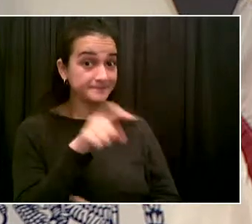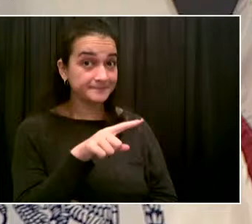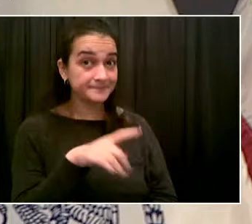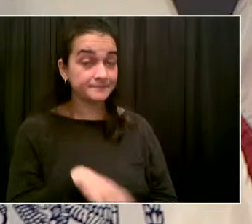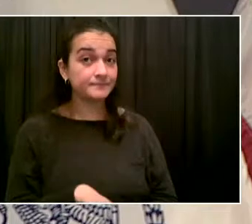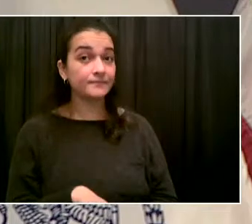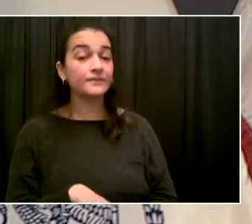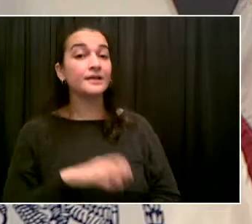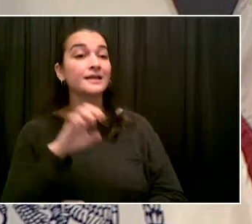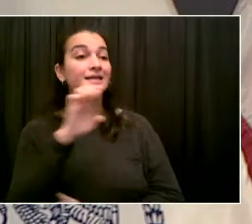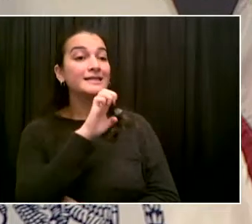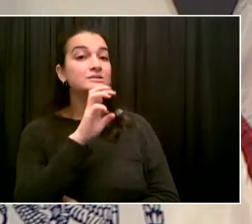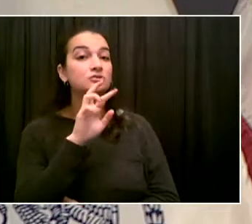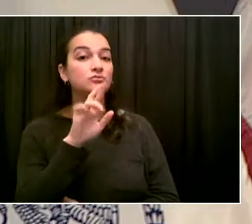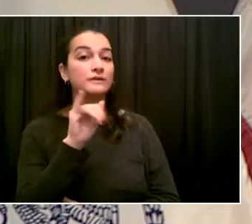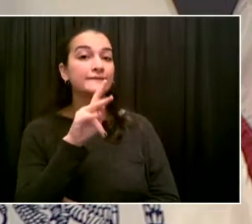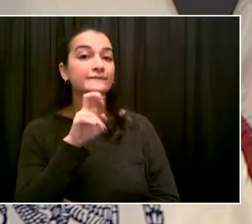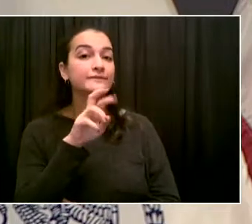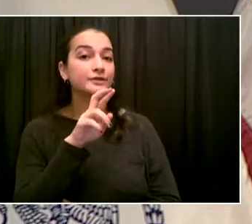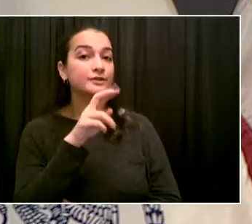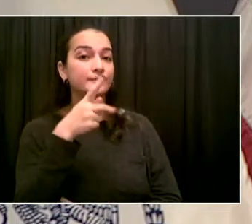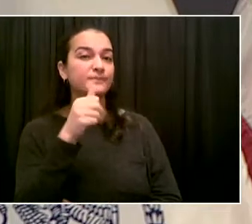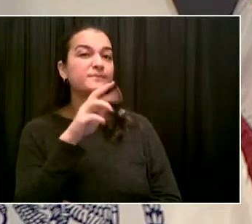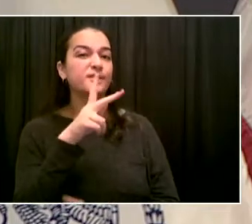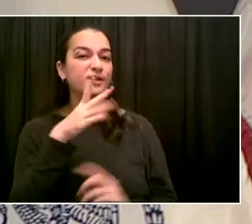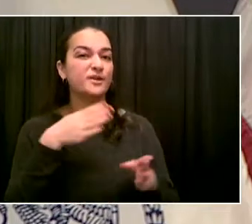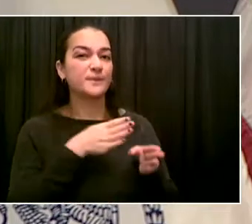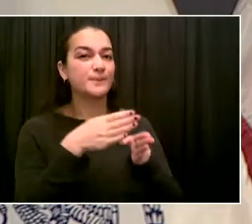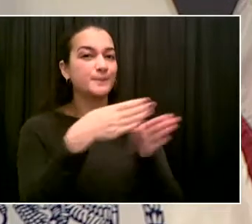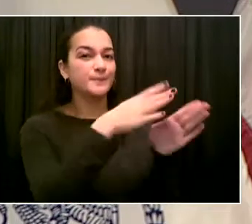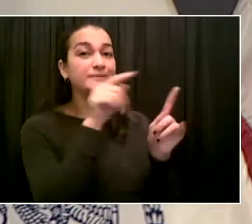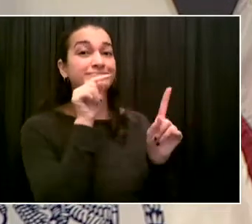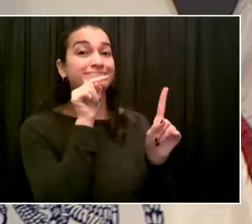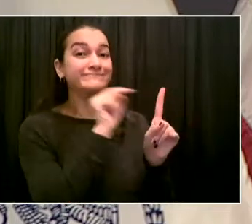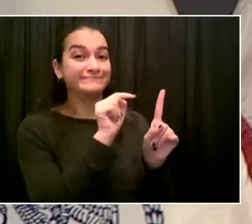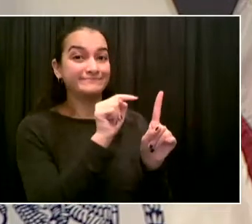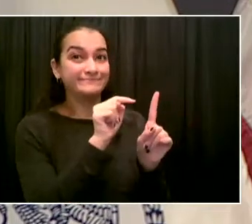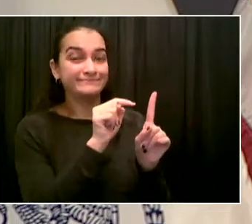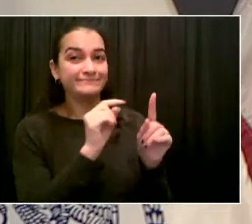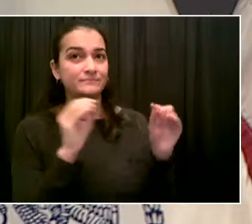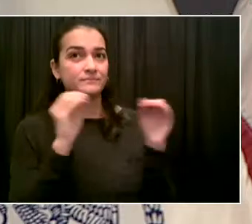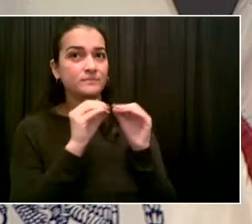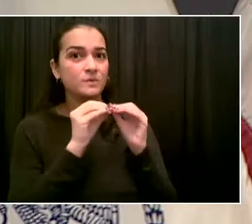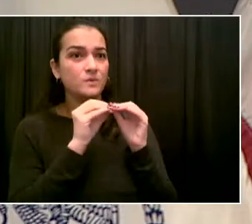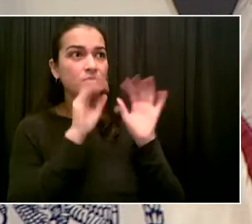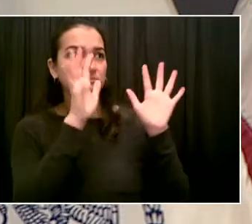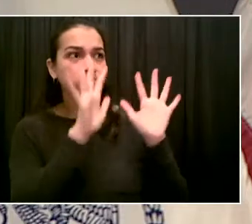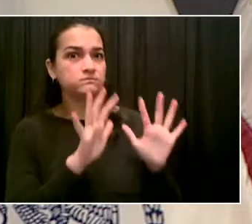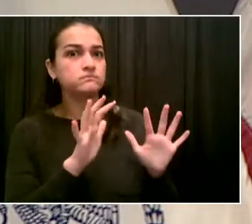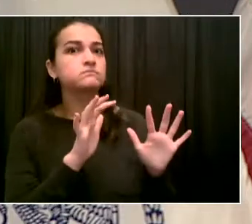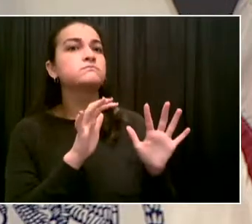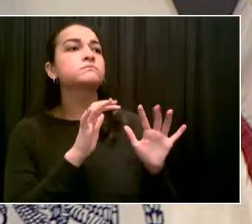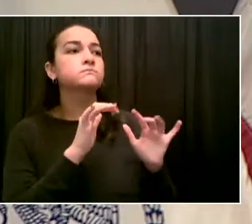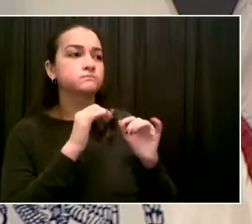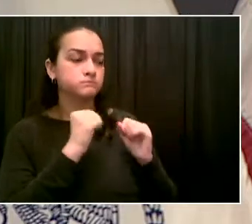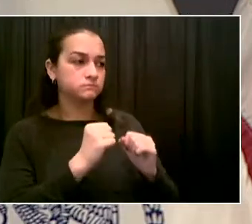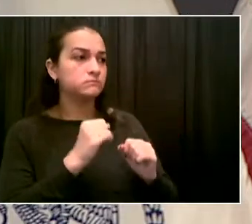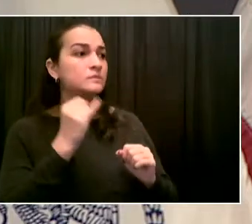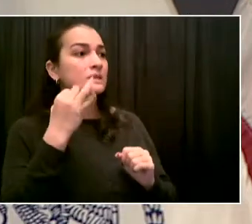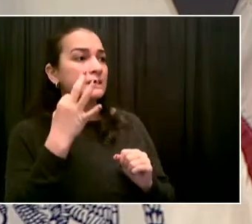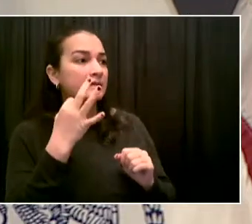is on hold after an appellate court put a temporary restraining order in place. It was supposed to start in earnest around